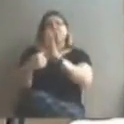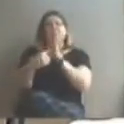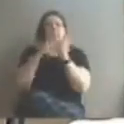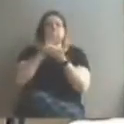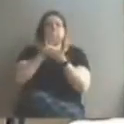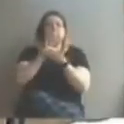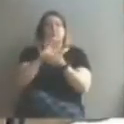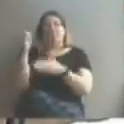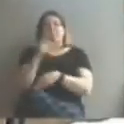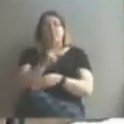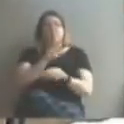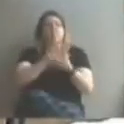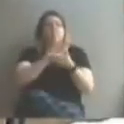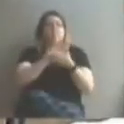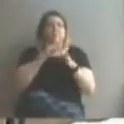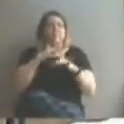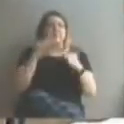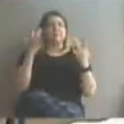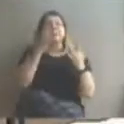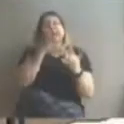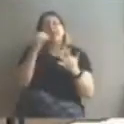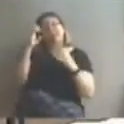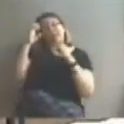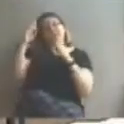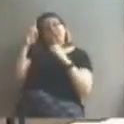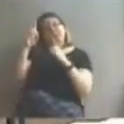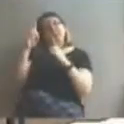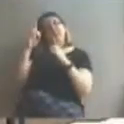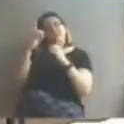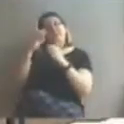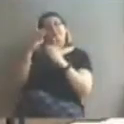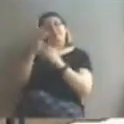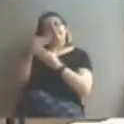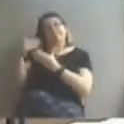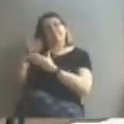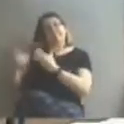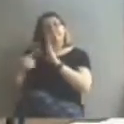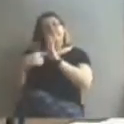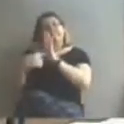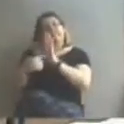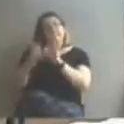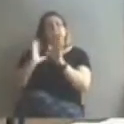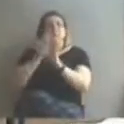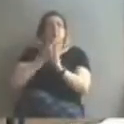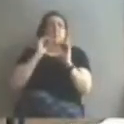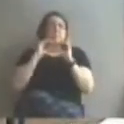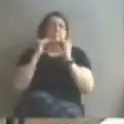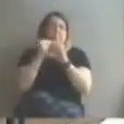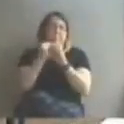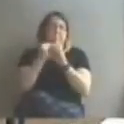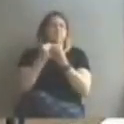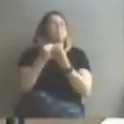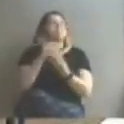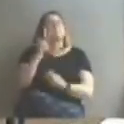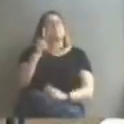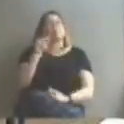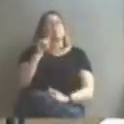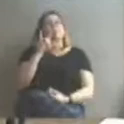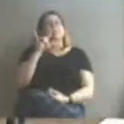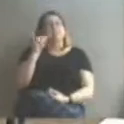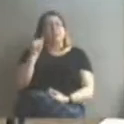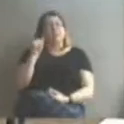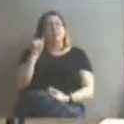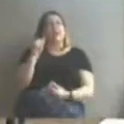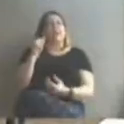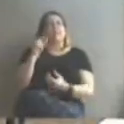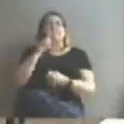and back-to-school events, as well as for educational segments highlighting our organization. Catalina has dedicated her